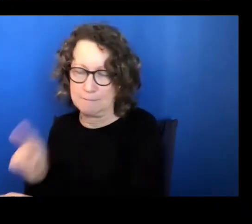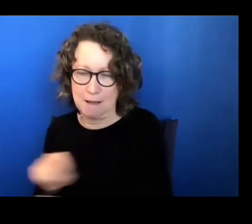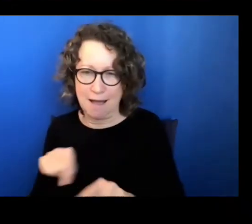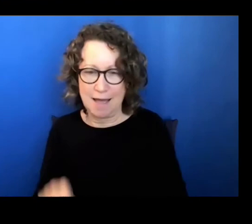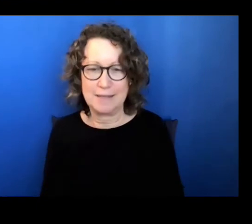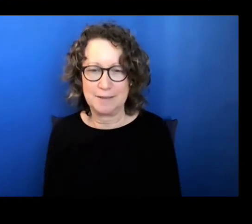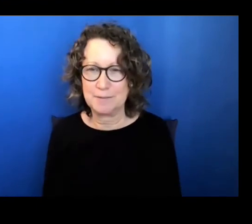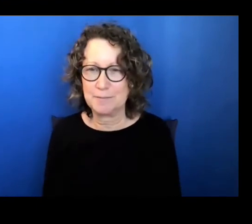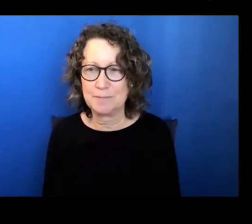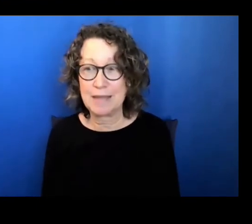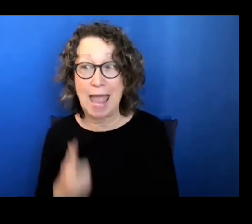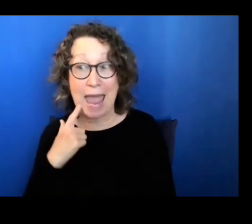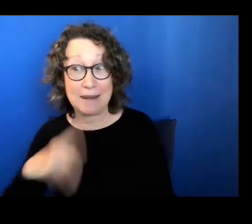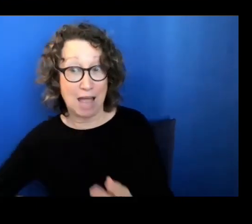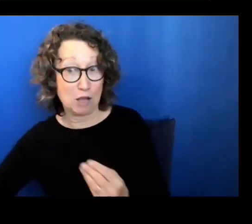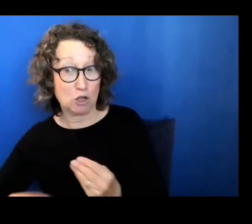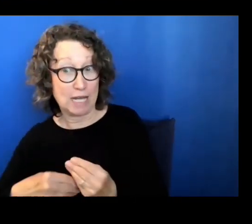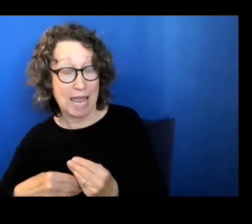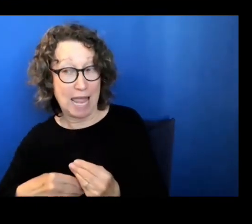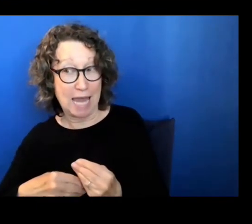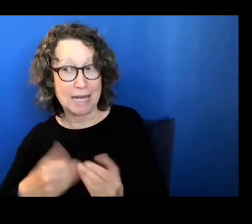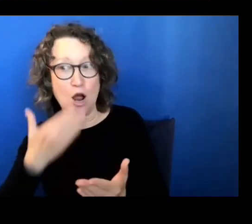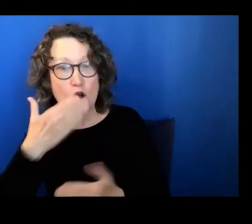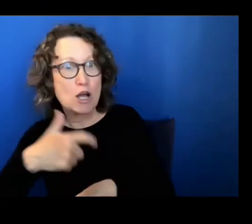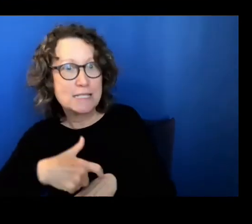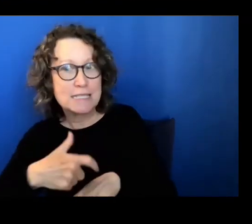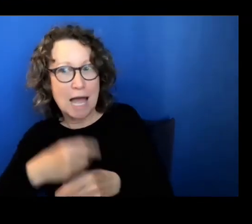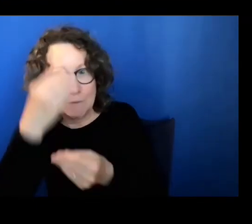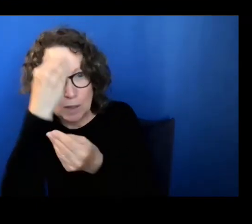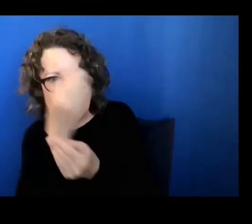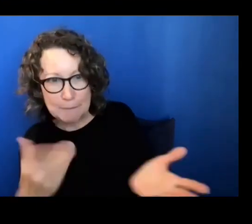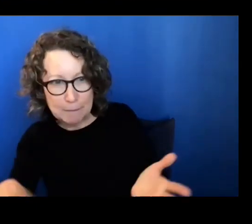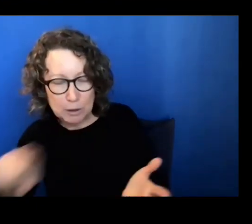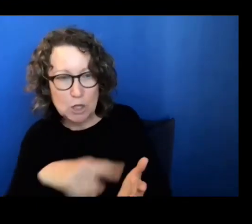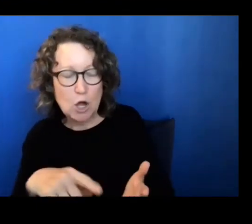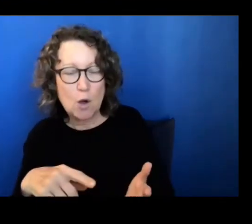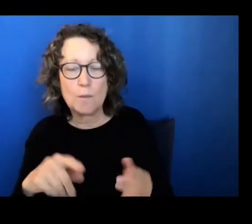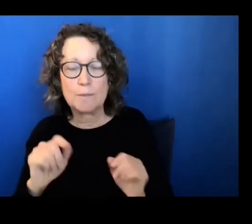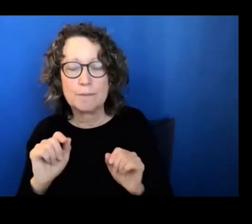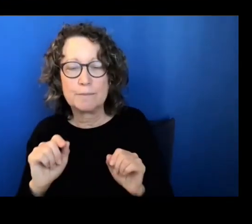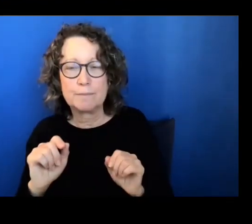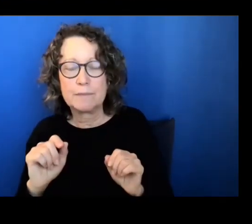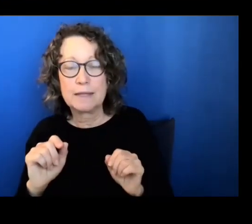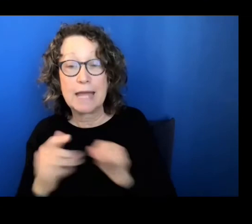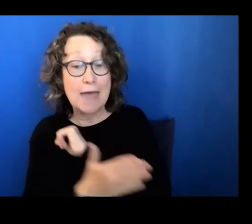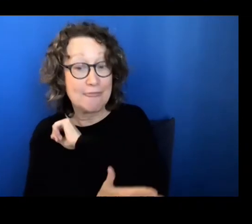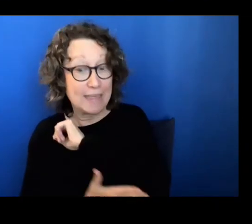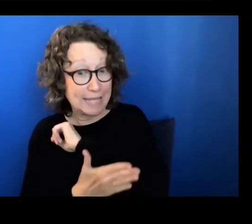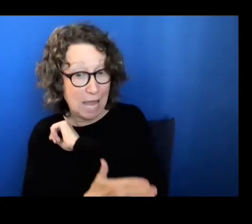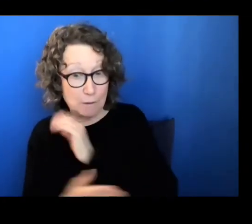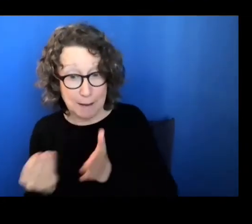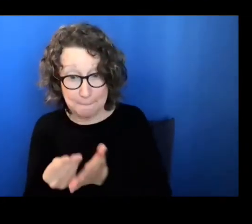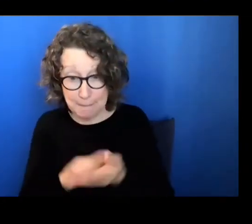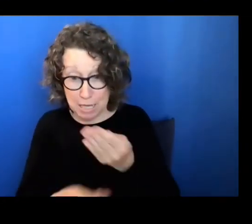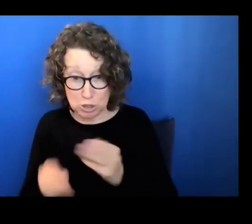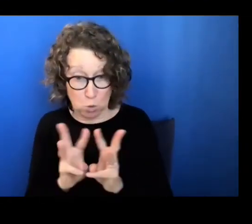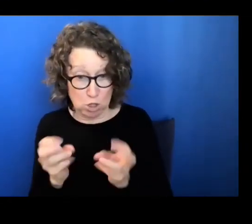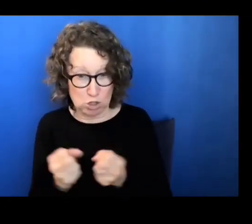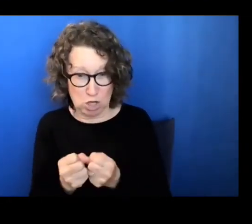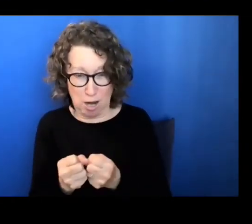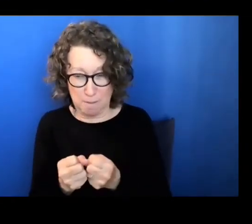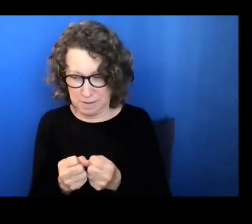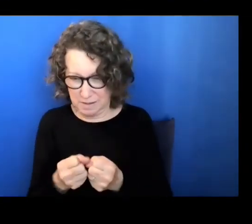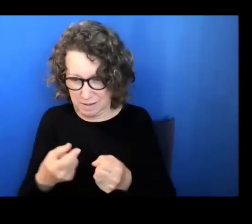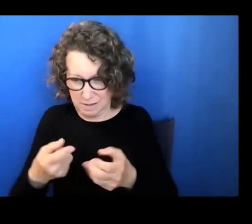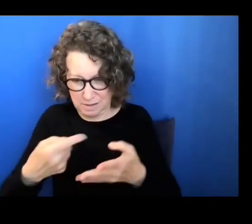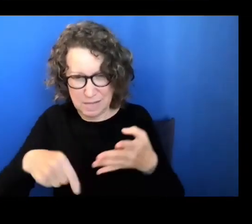And if I could add, Fabiola, this is a good time to let everyone know, the public know, that the county's budget workshops are coming up on